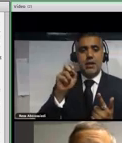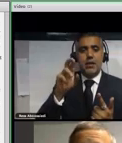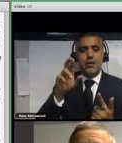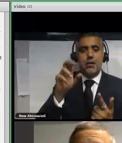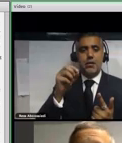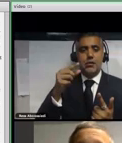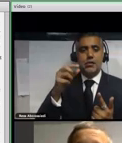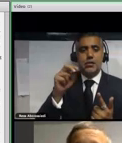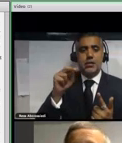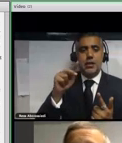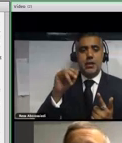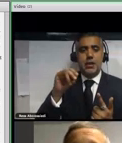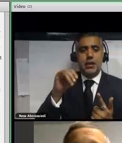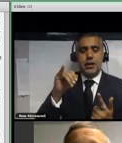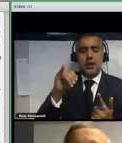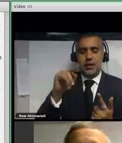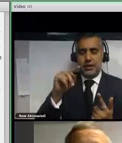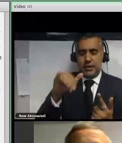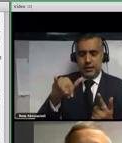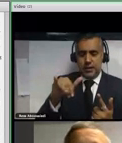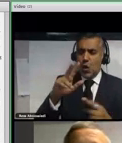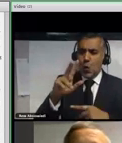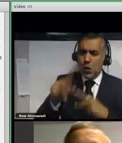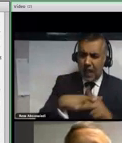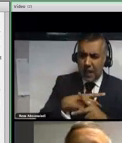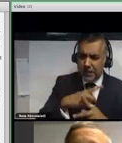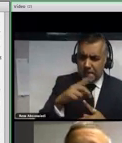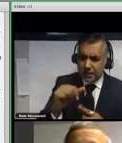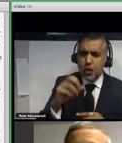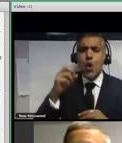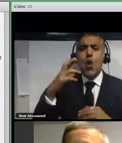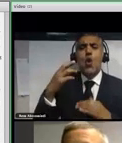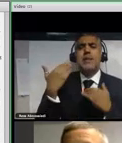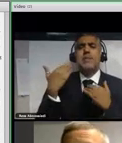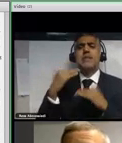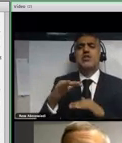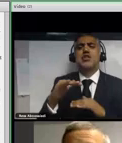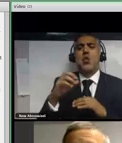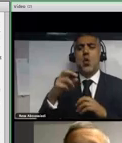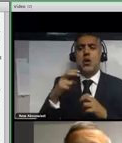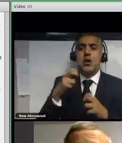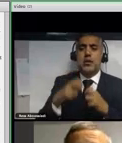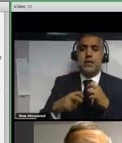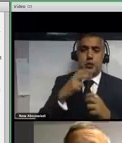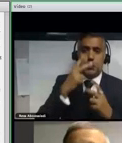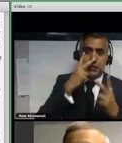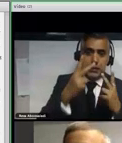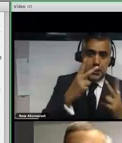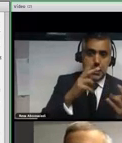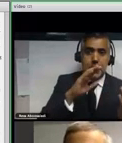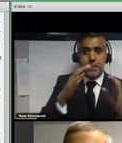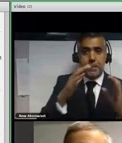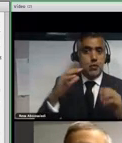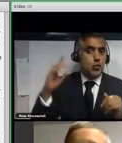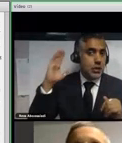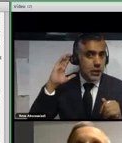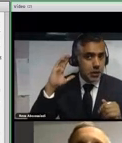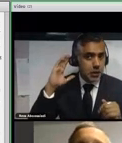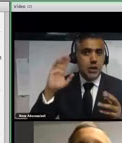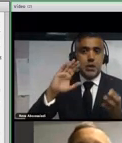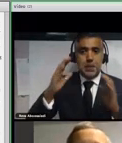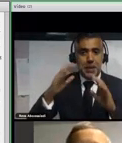disability, right? By people who have limitations or difficulties, seeing versus hearing versus